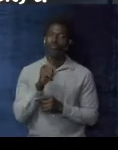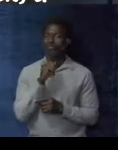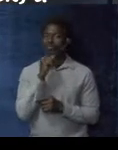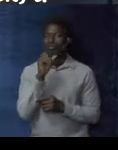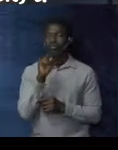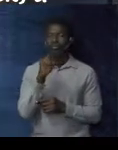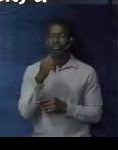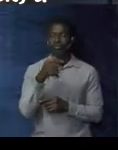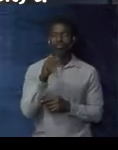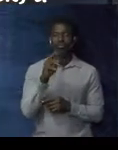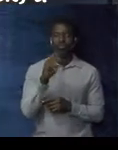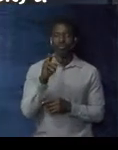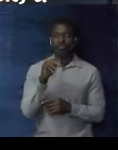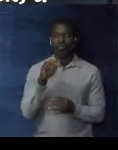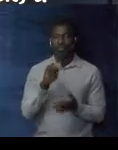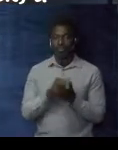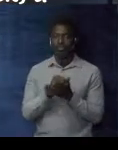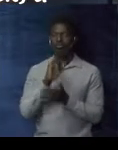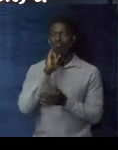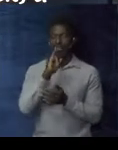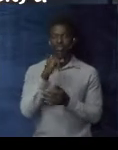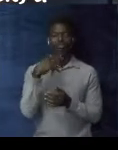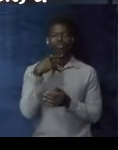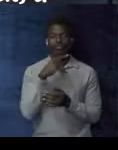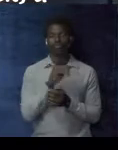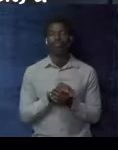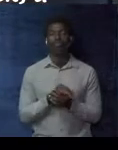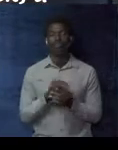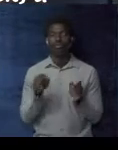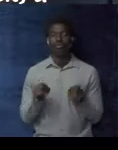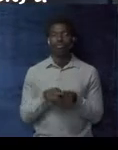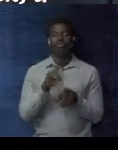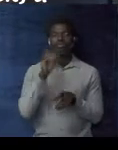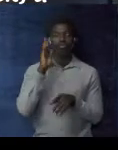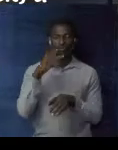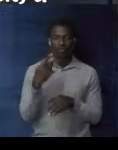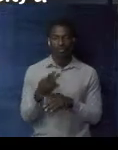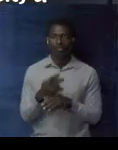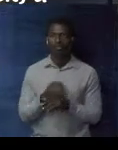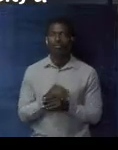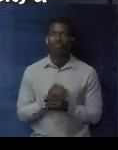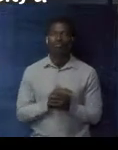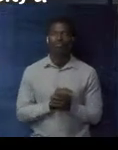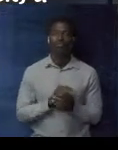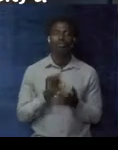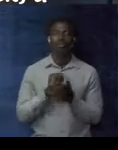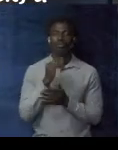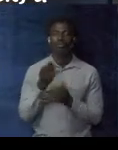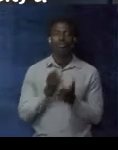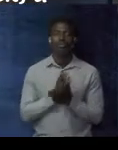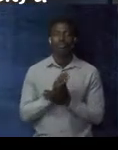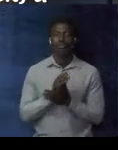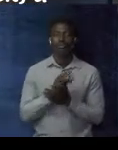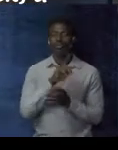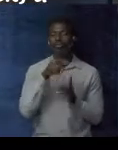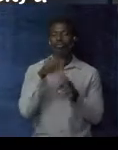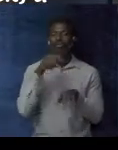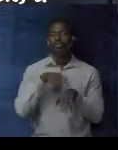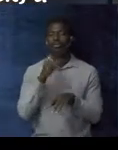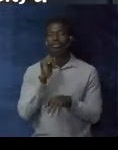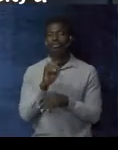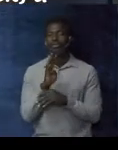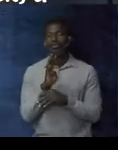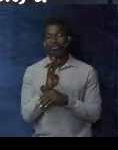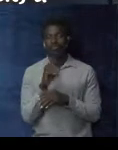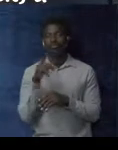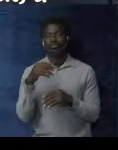a segment, so that statement is false. False, rather, as you will see. That's the correct option. When the